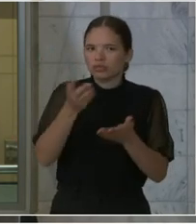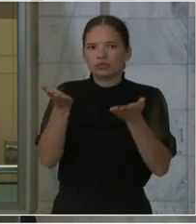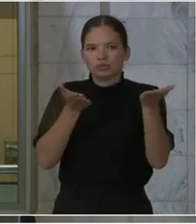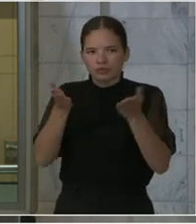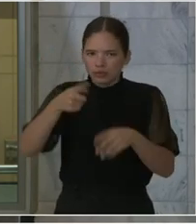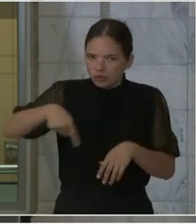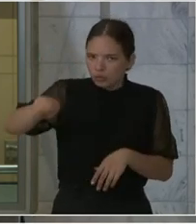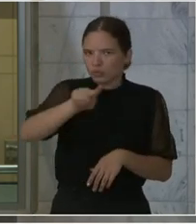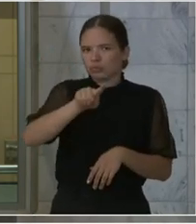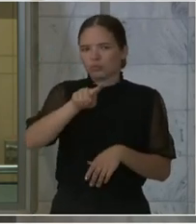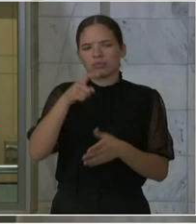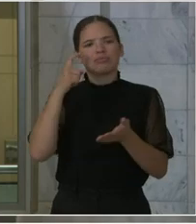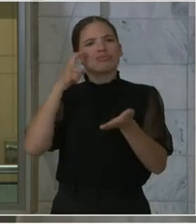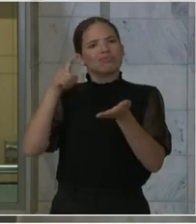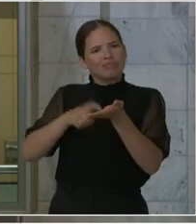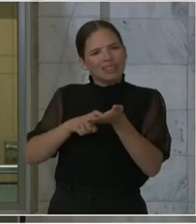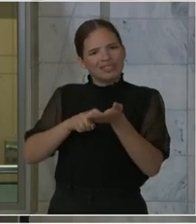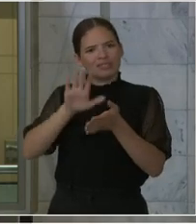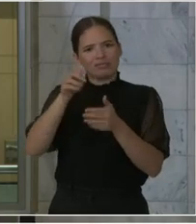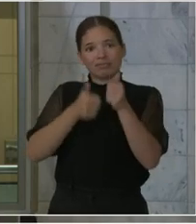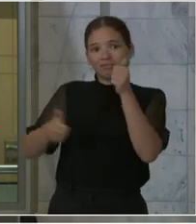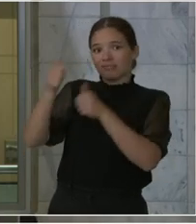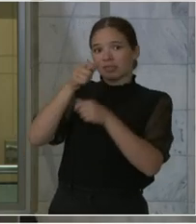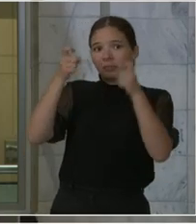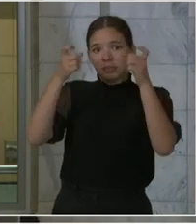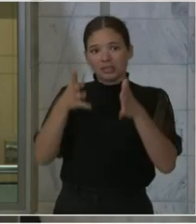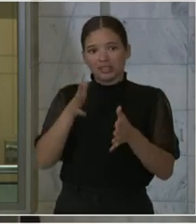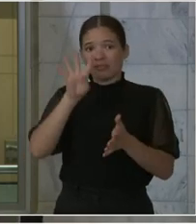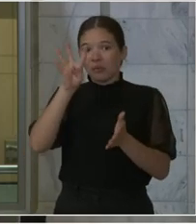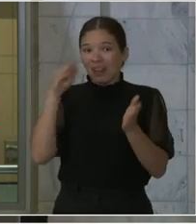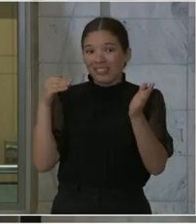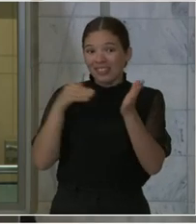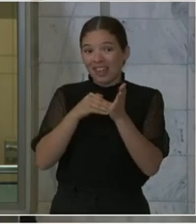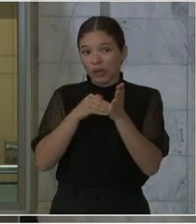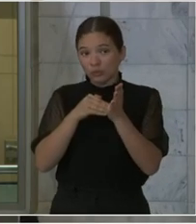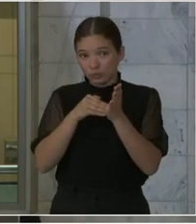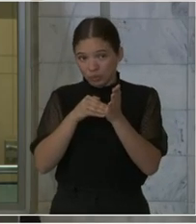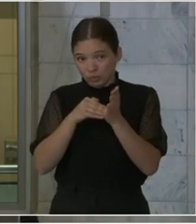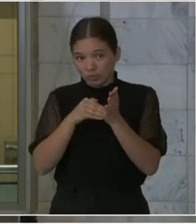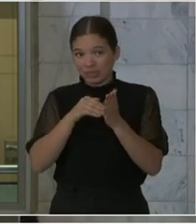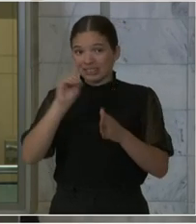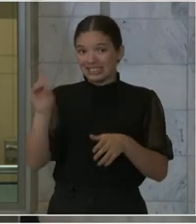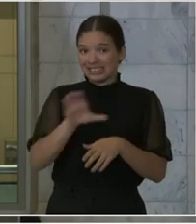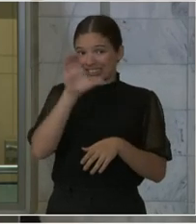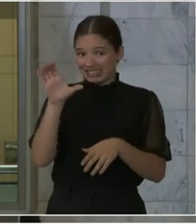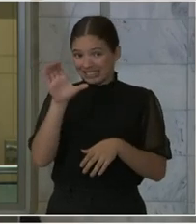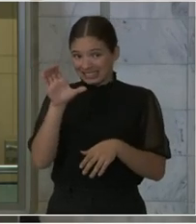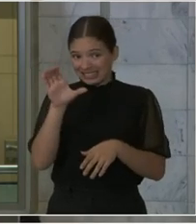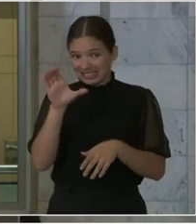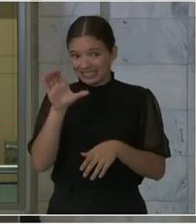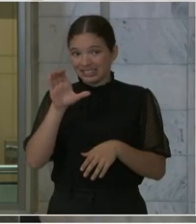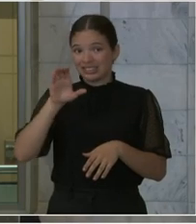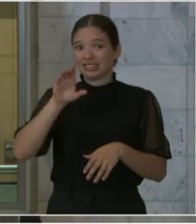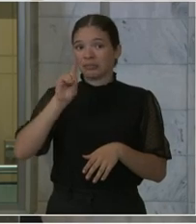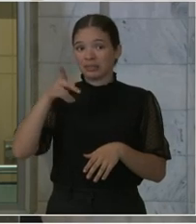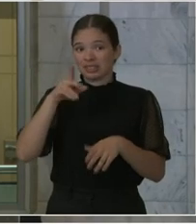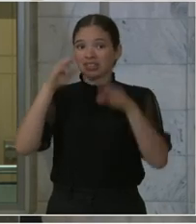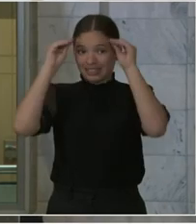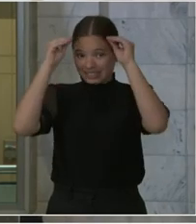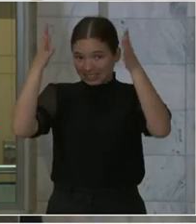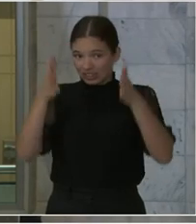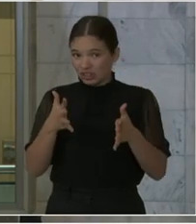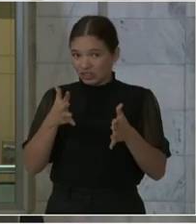our administrators, the 4,000 DC public school teachers, who are not represented by the CSO, but by